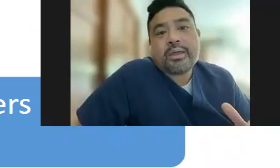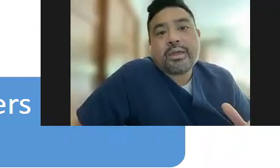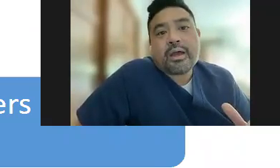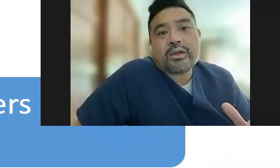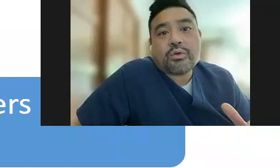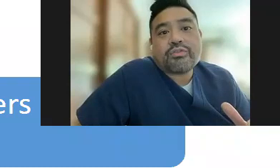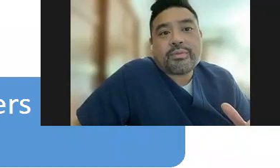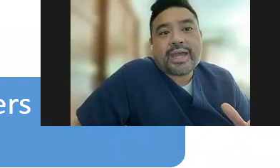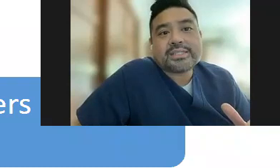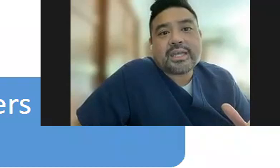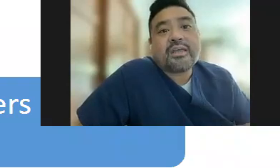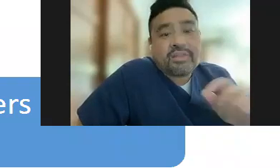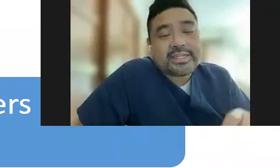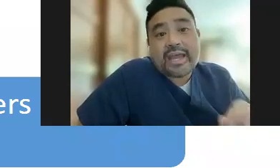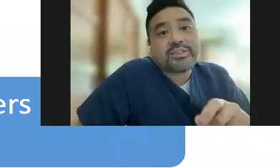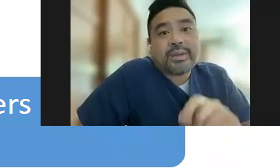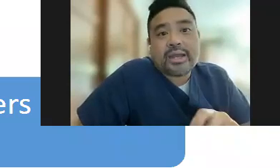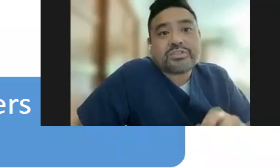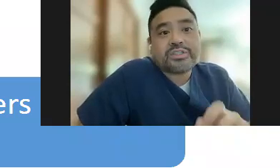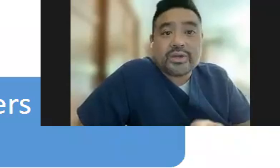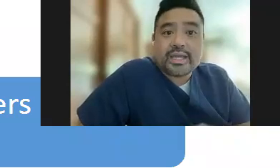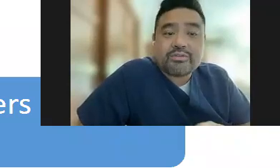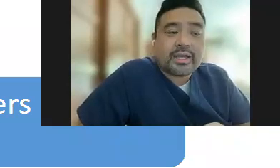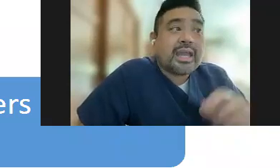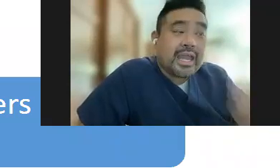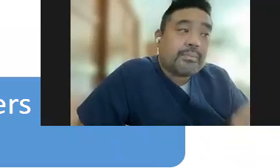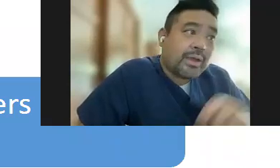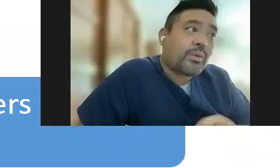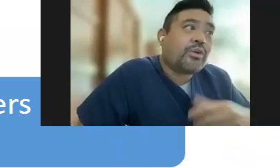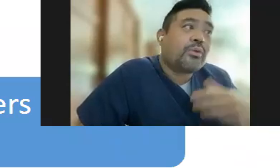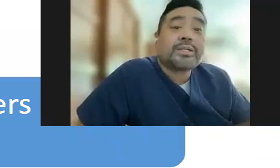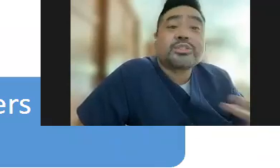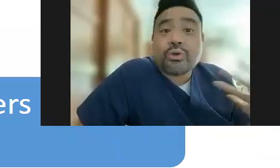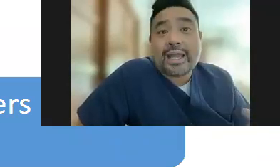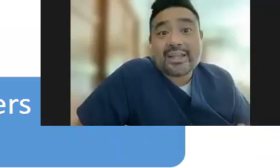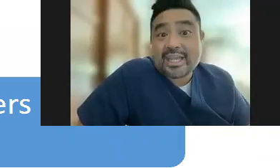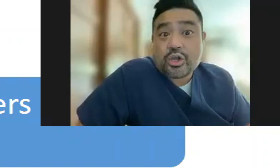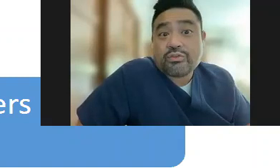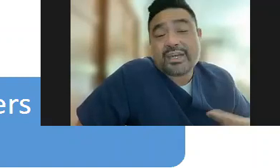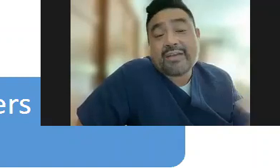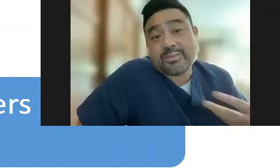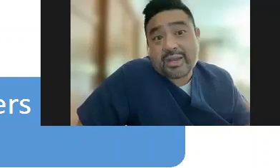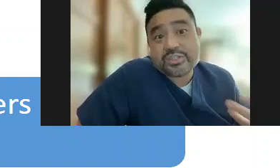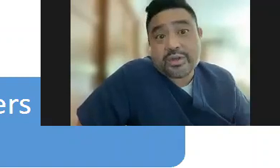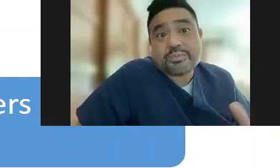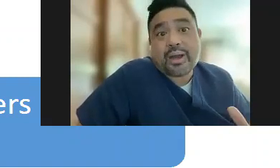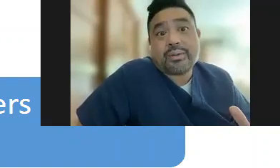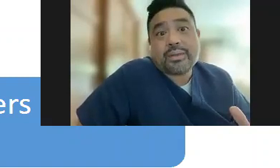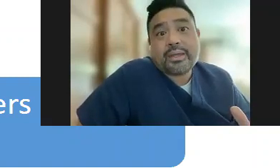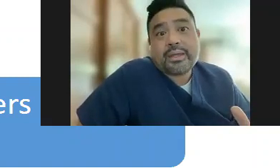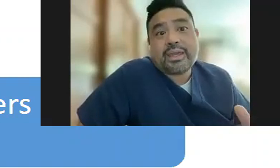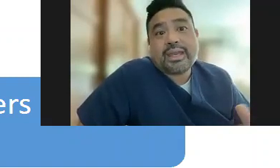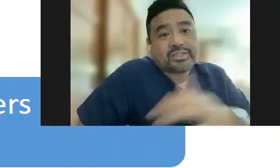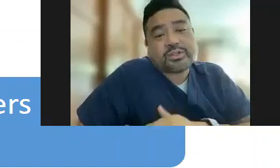from COVID from the vaccine than to have some kind of serious side effect. And by the way, you're much more likely to get COVID and have some kind of serious